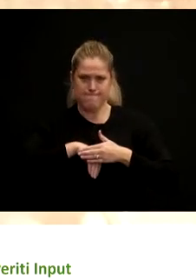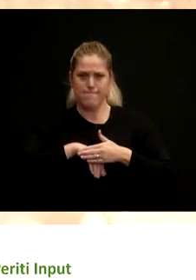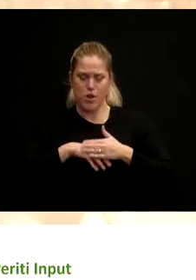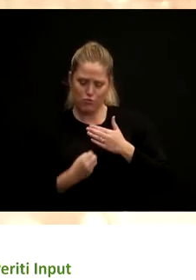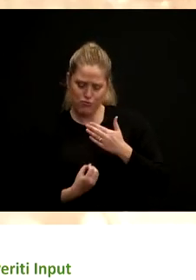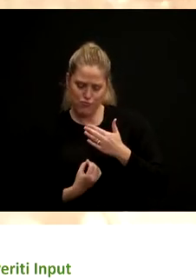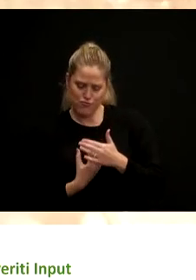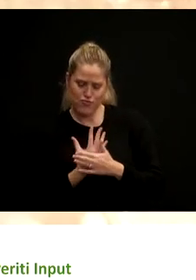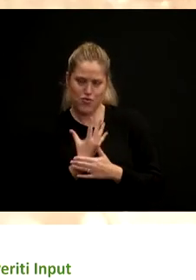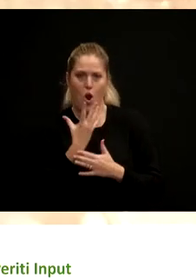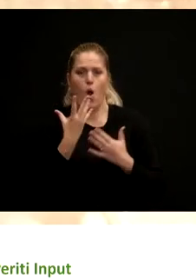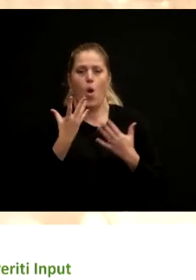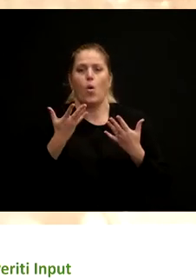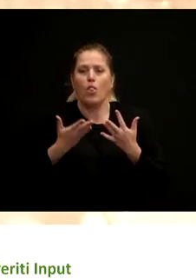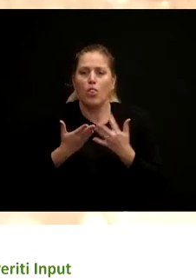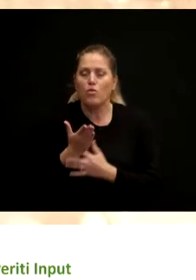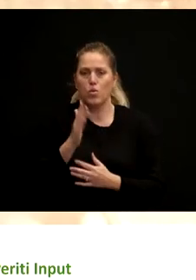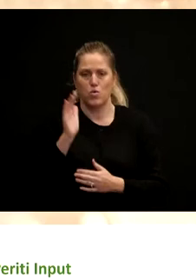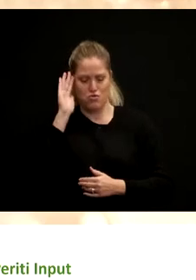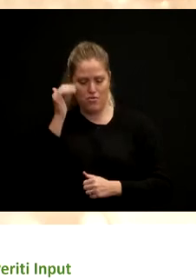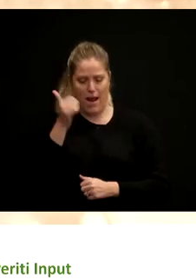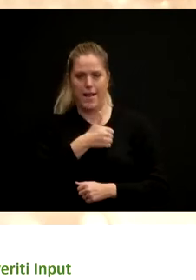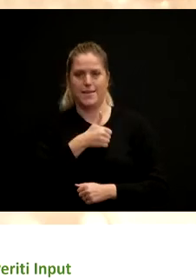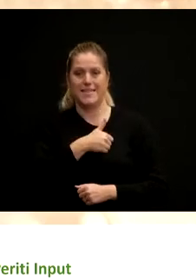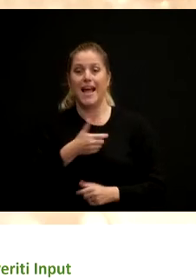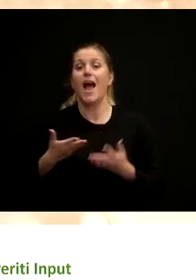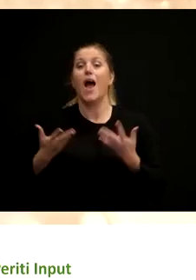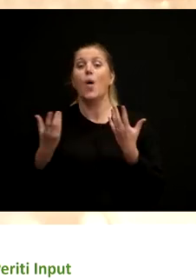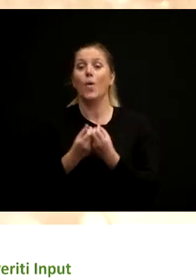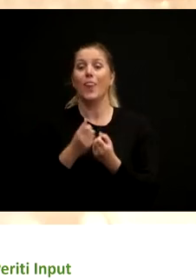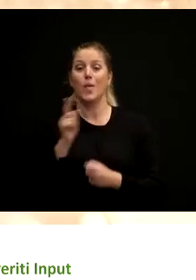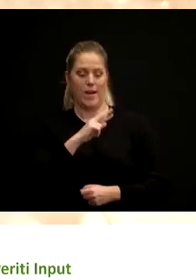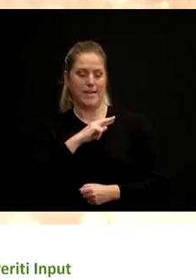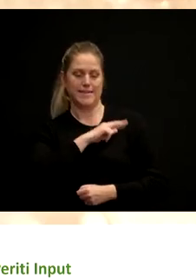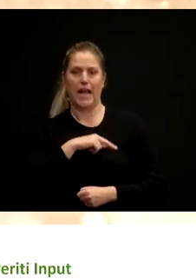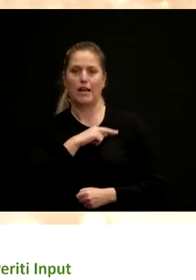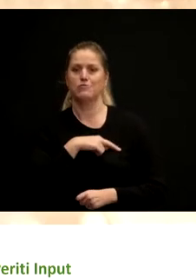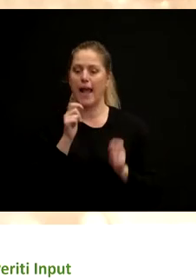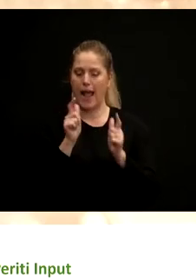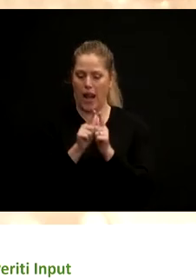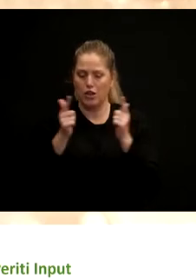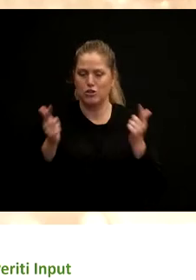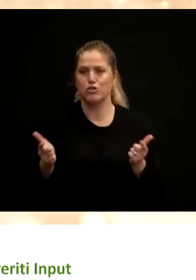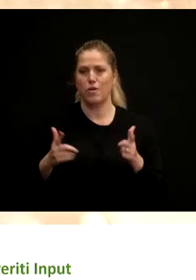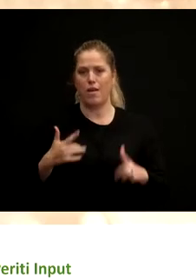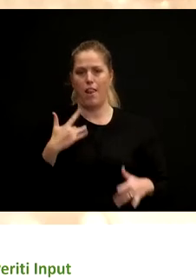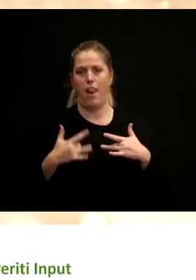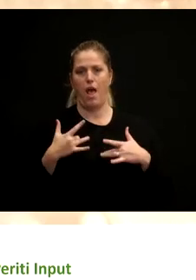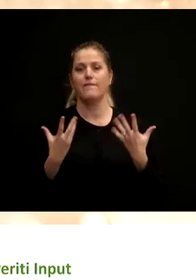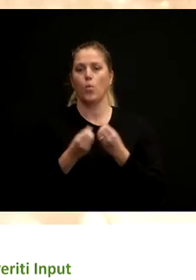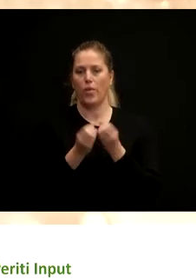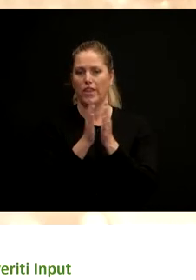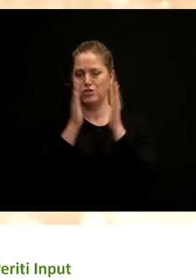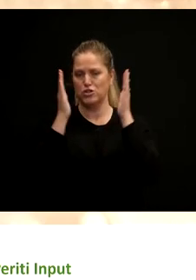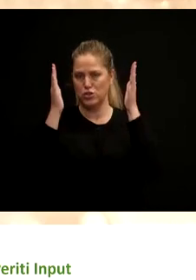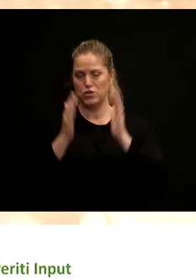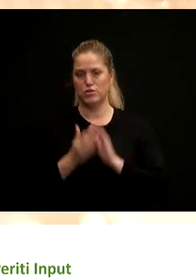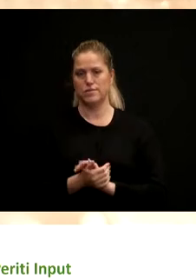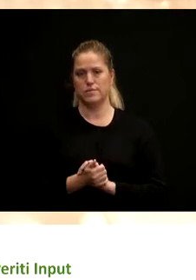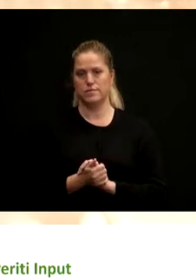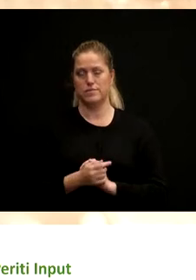the sacramental and liturgical life of the church. We need to be people nurtured by the Word of God,